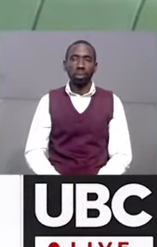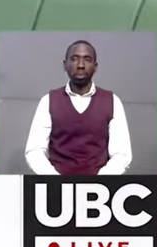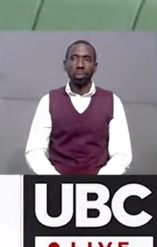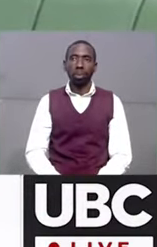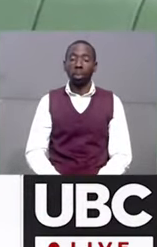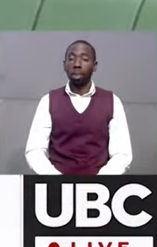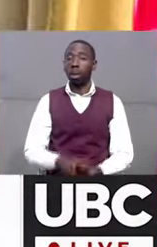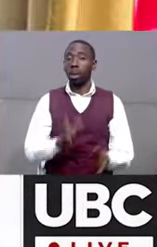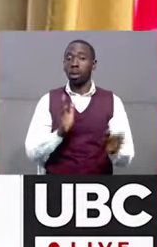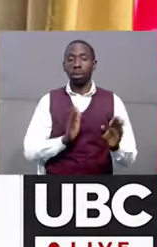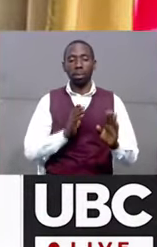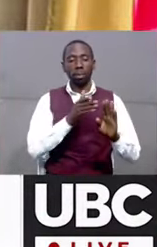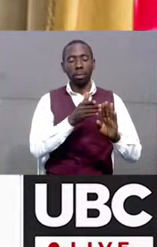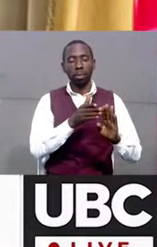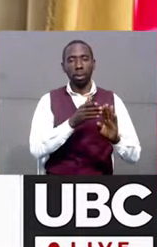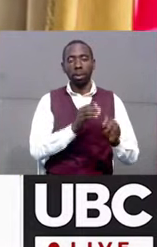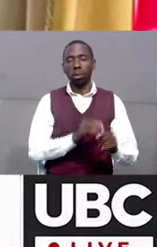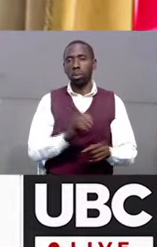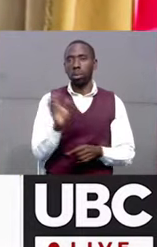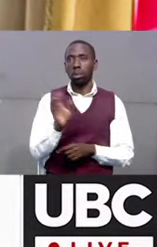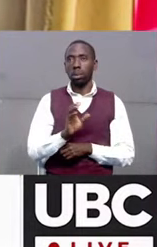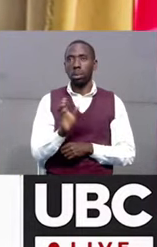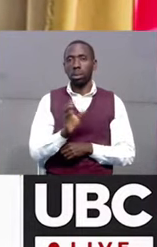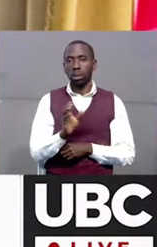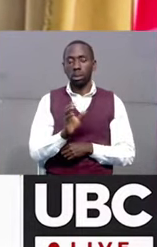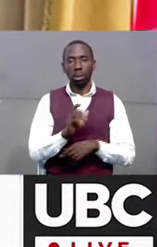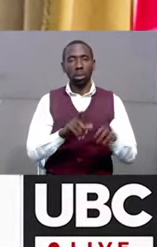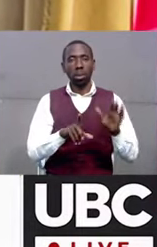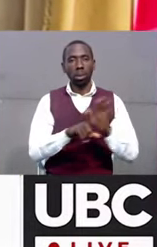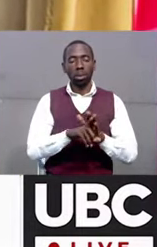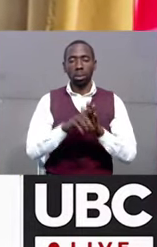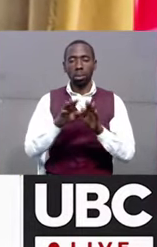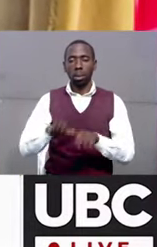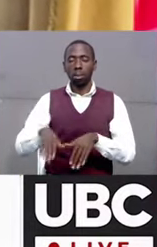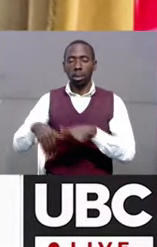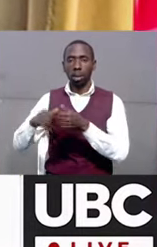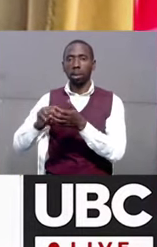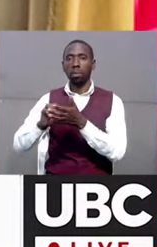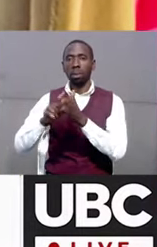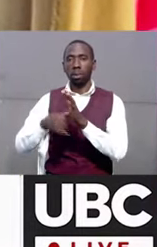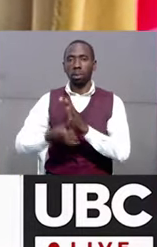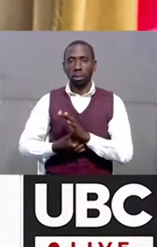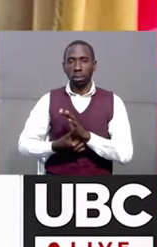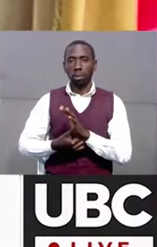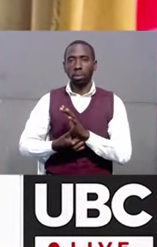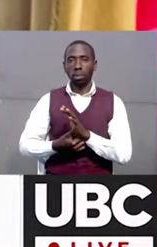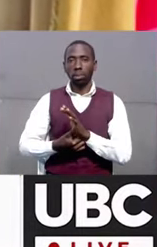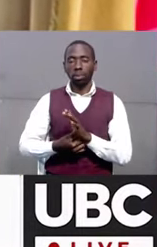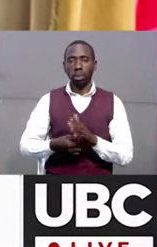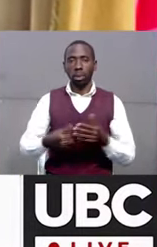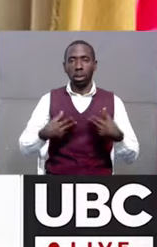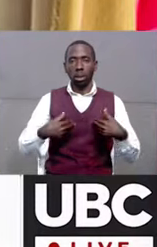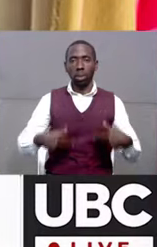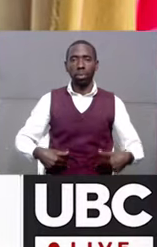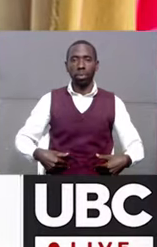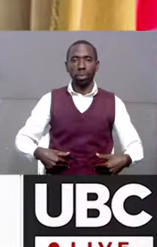2024-2025, I beg to lay. Refer to the Committee of Legal and Parliamentary Affairs, Health,